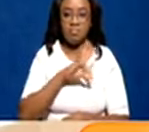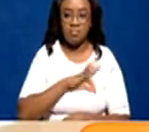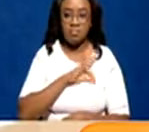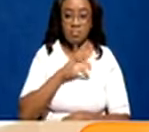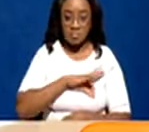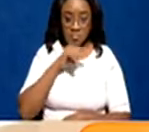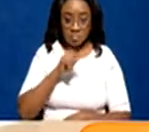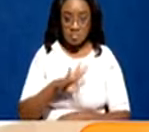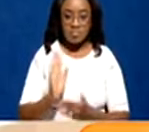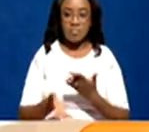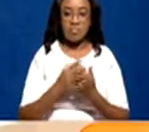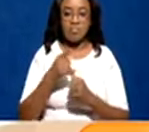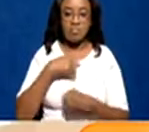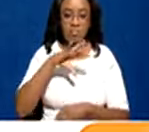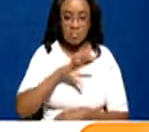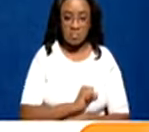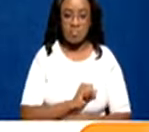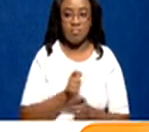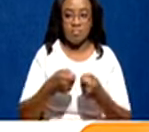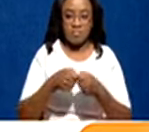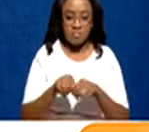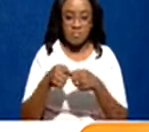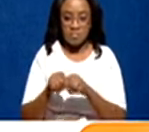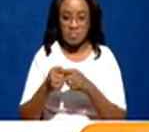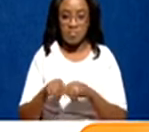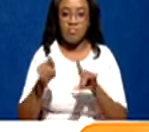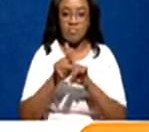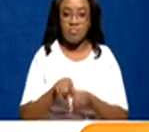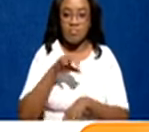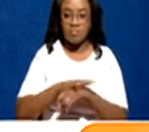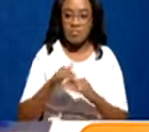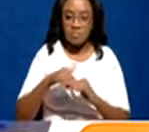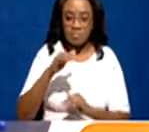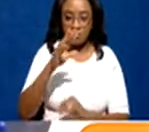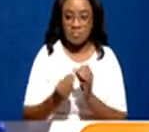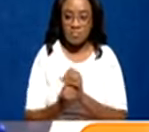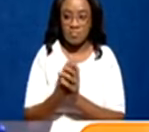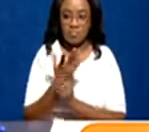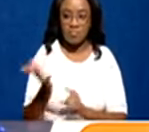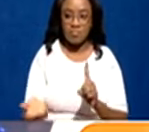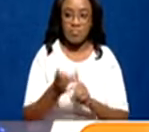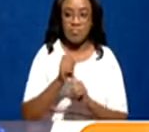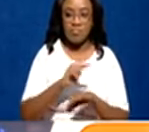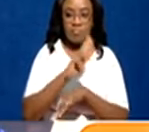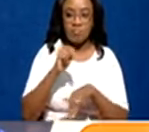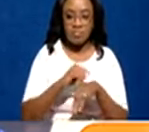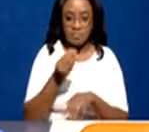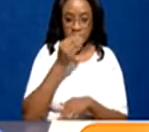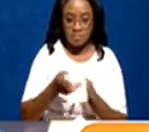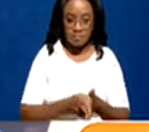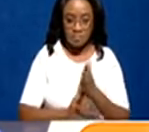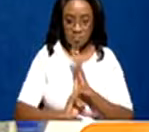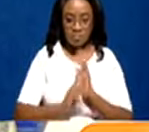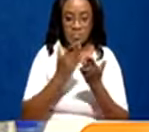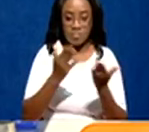withstand pests and diseases and yield more growth in order to meet national food requirements in